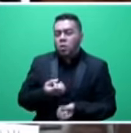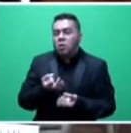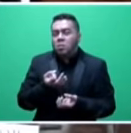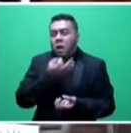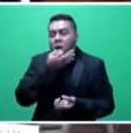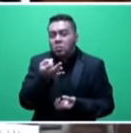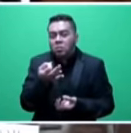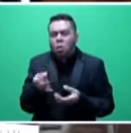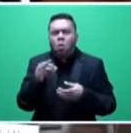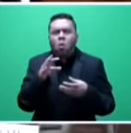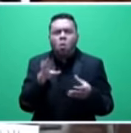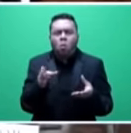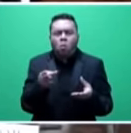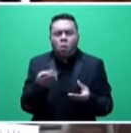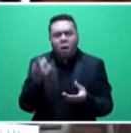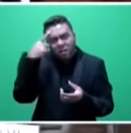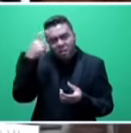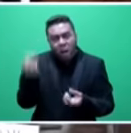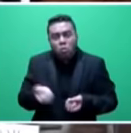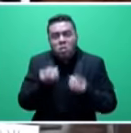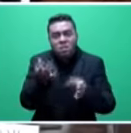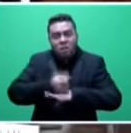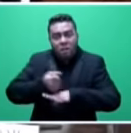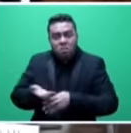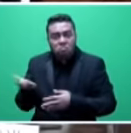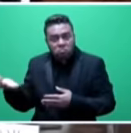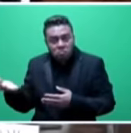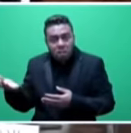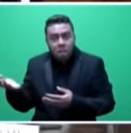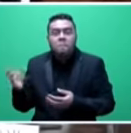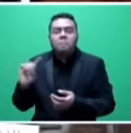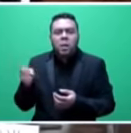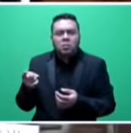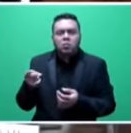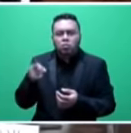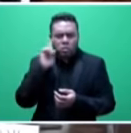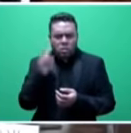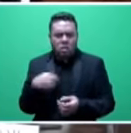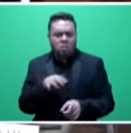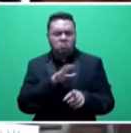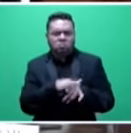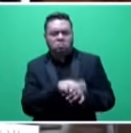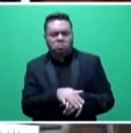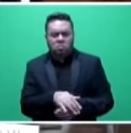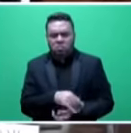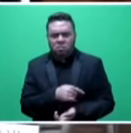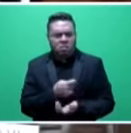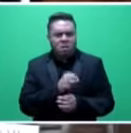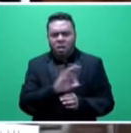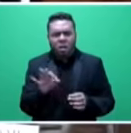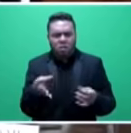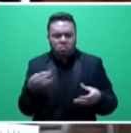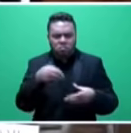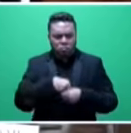of and ridiculed of being ignorant or of trying to politicize issues. A classic example, Mr. Speaker, sir, is